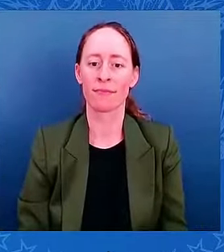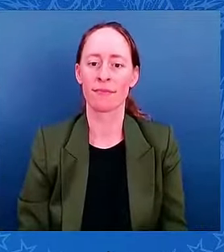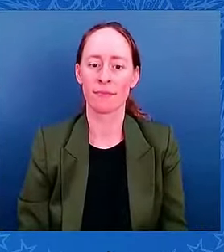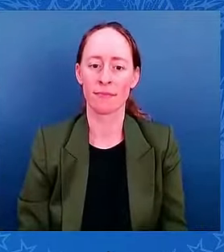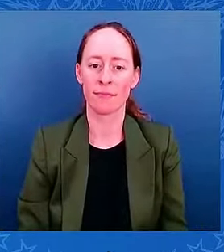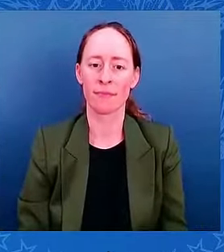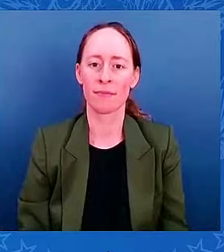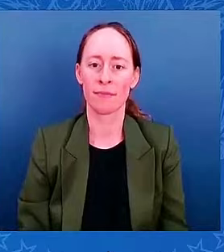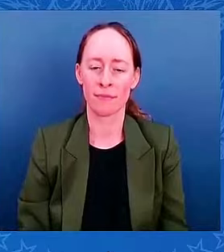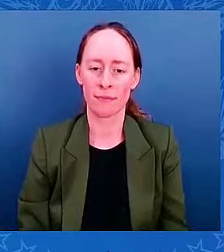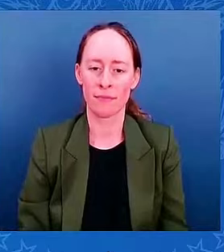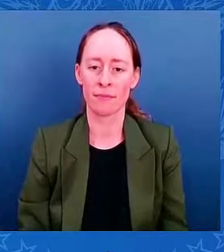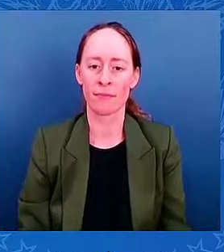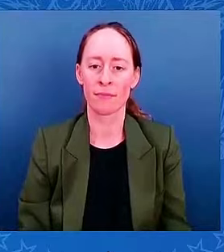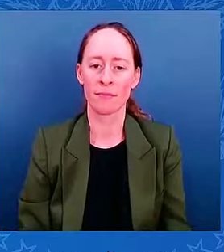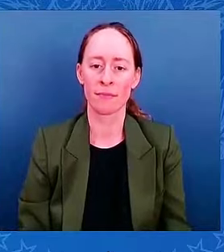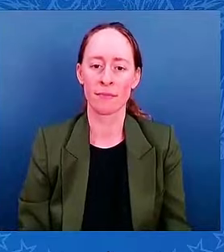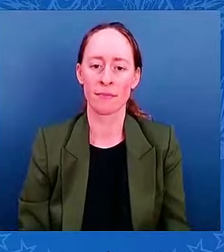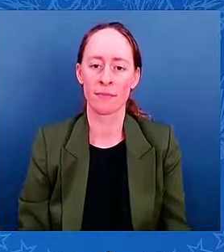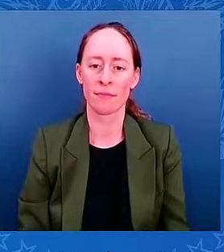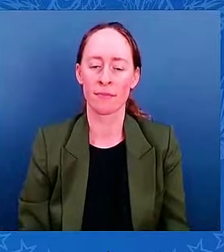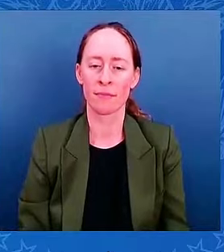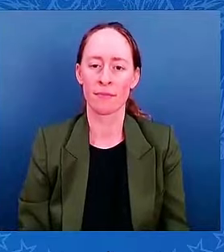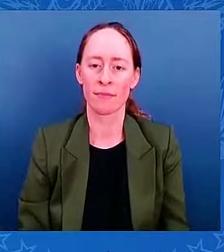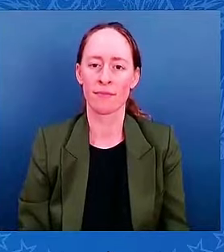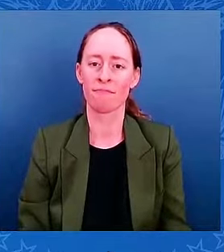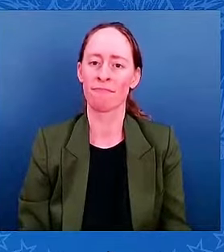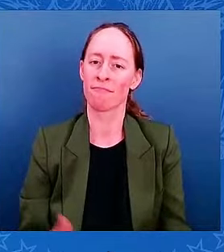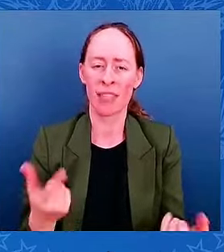Walk the picket line with UAW workers here in Michigan.